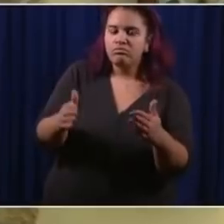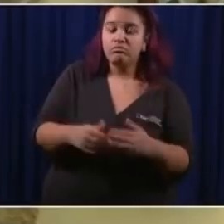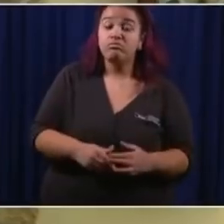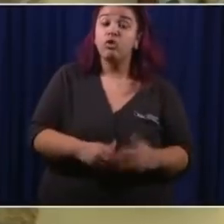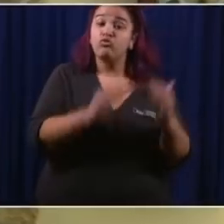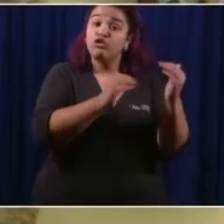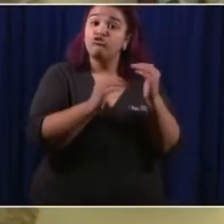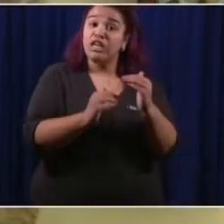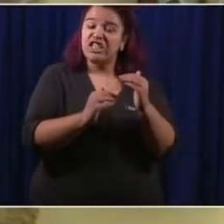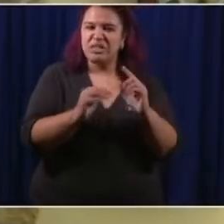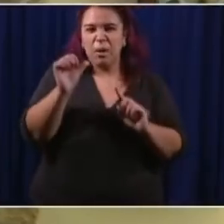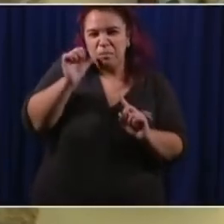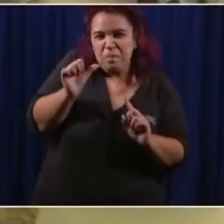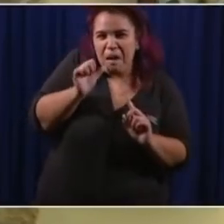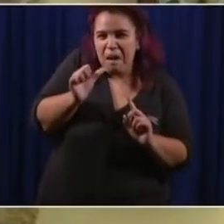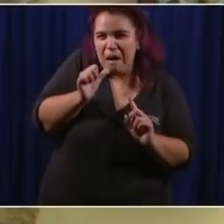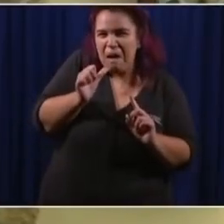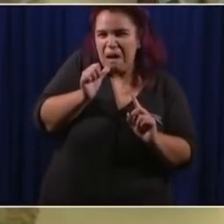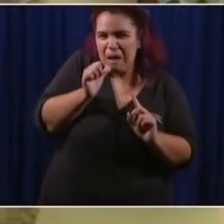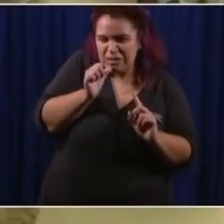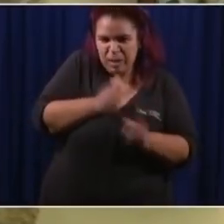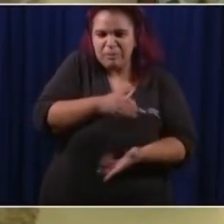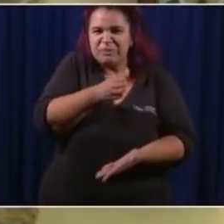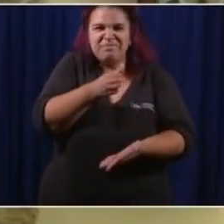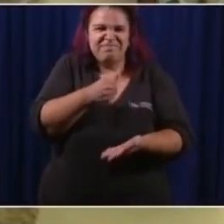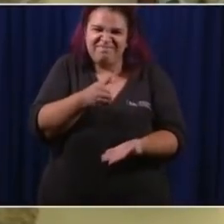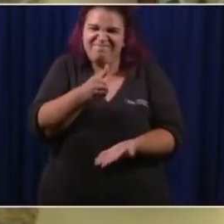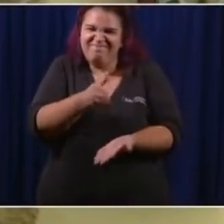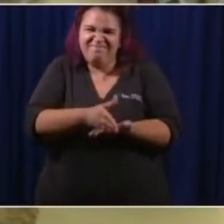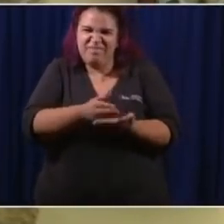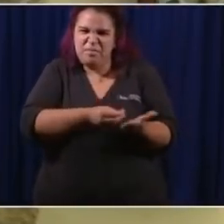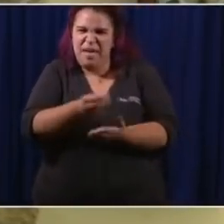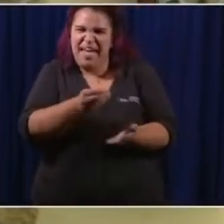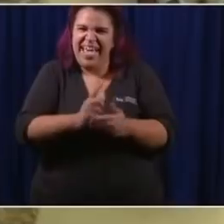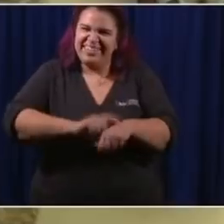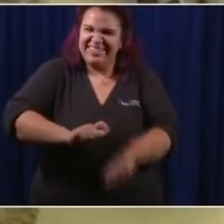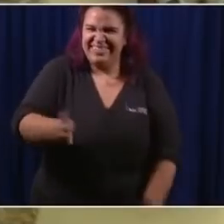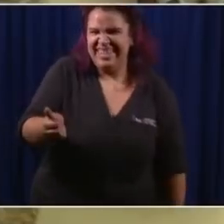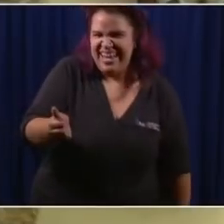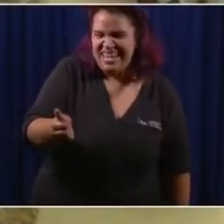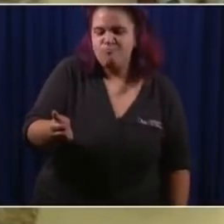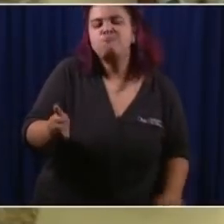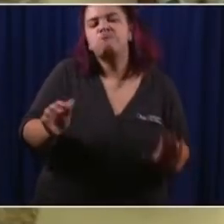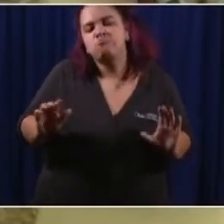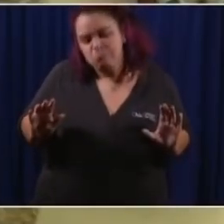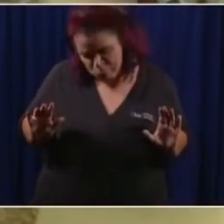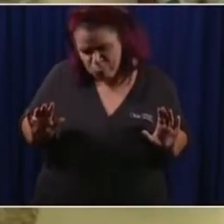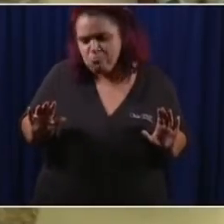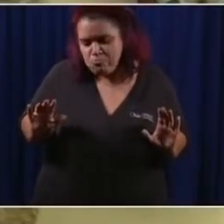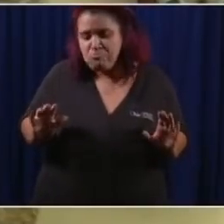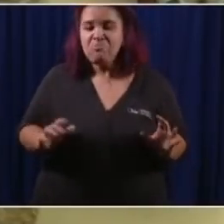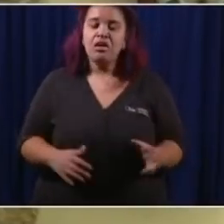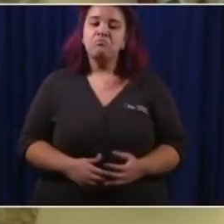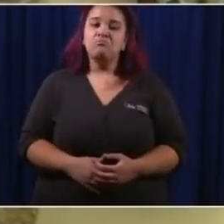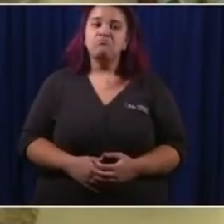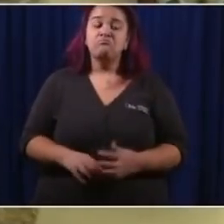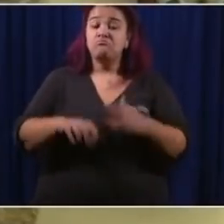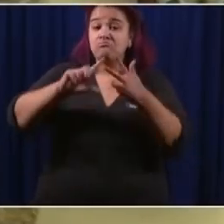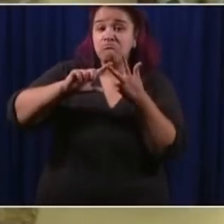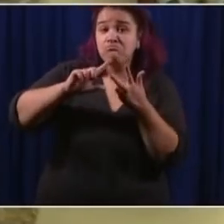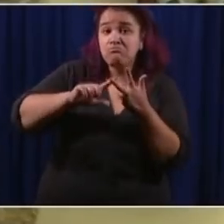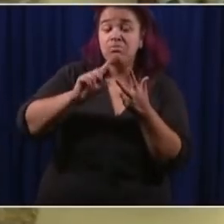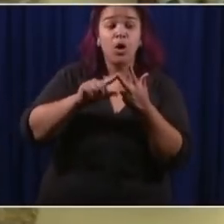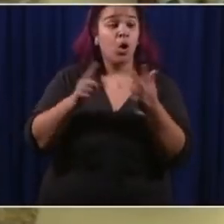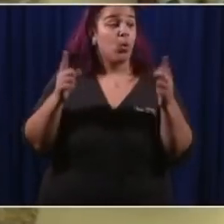10 p.m. cutoff of liquor. We've got a requirement that people out in public wear a mask.